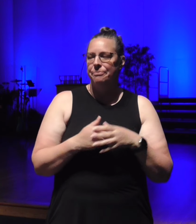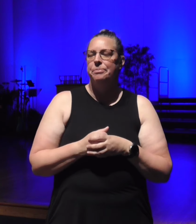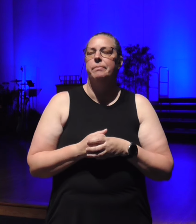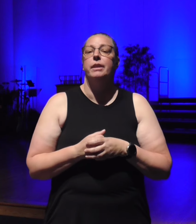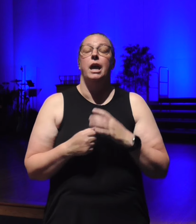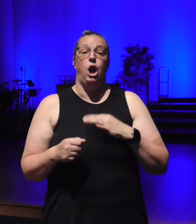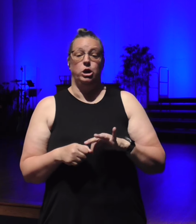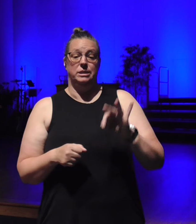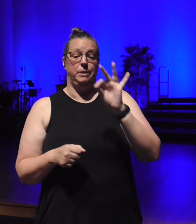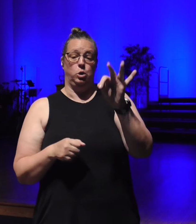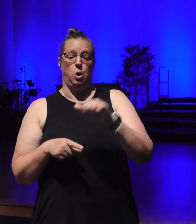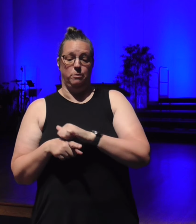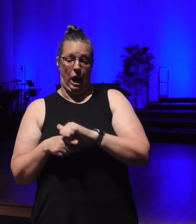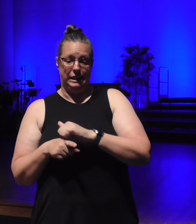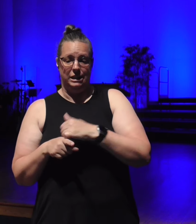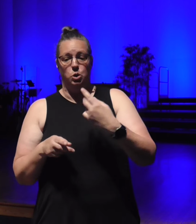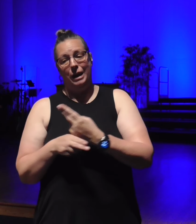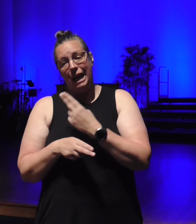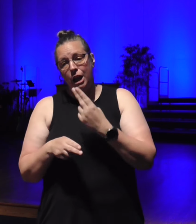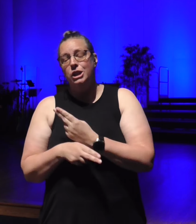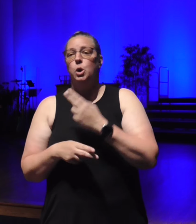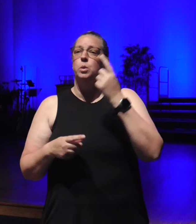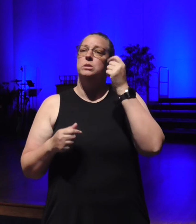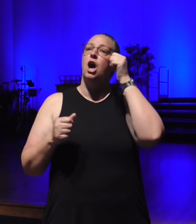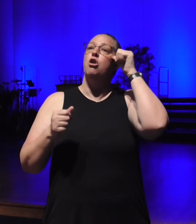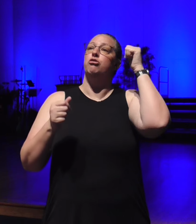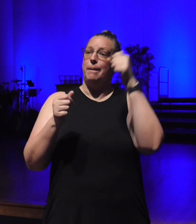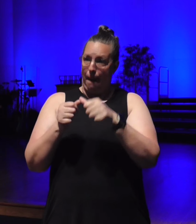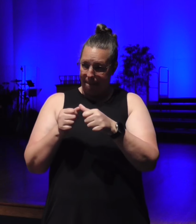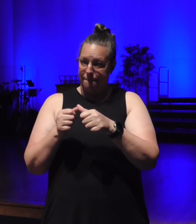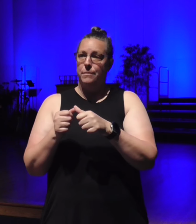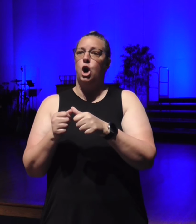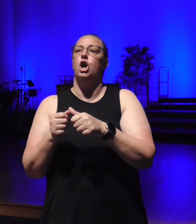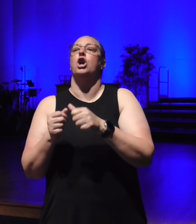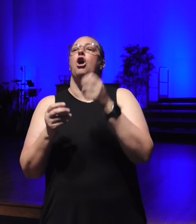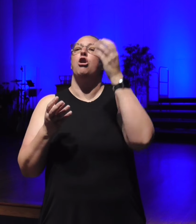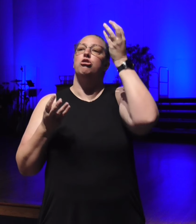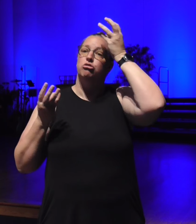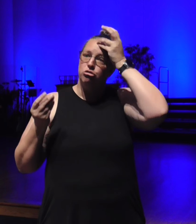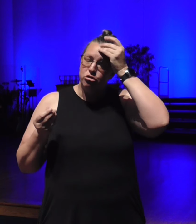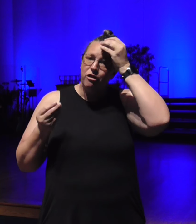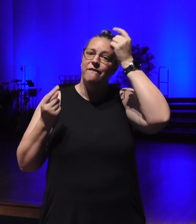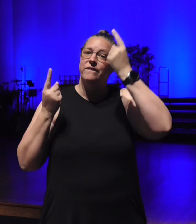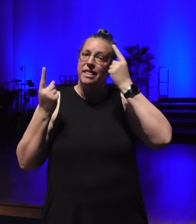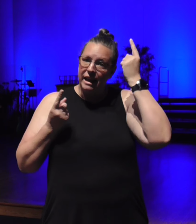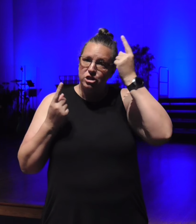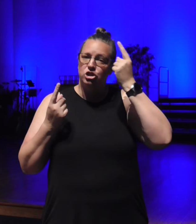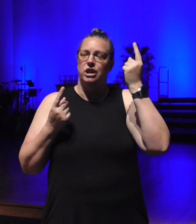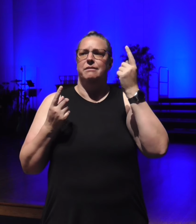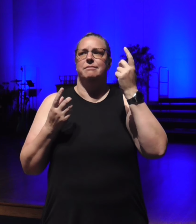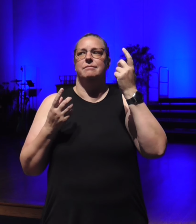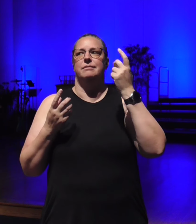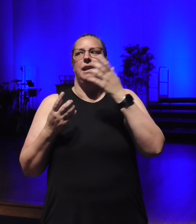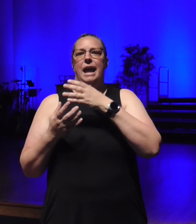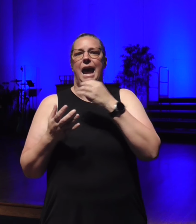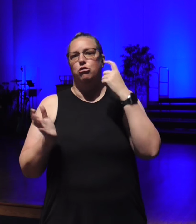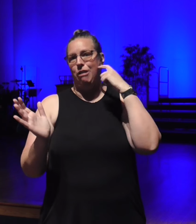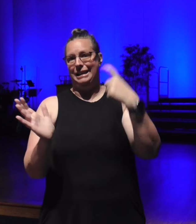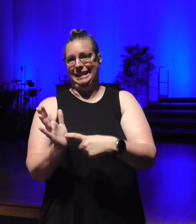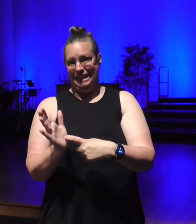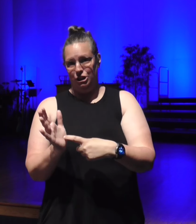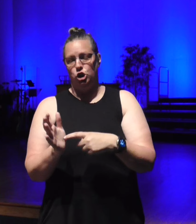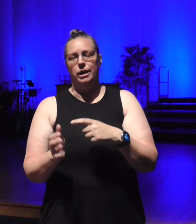use remembrance, reflection, and recognition to shape an expectation of grace within